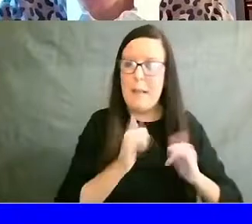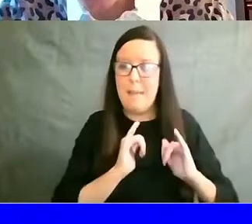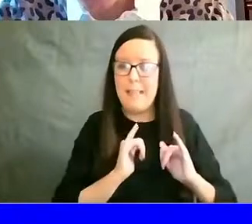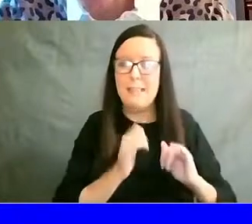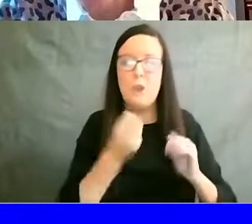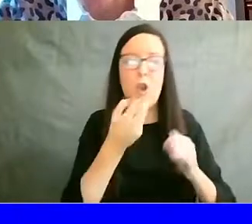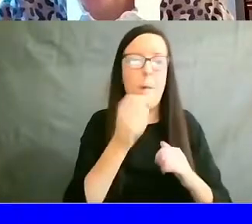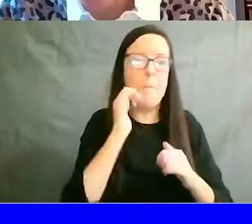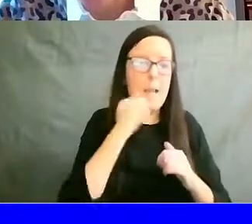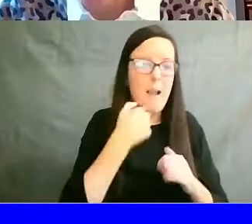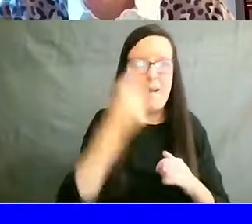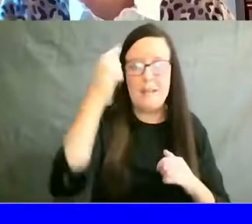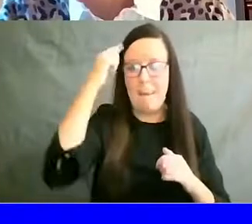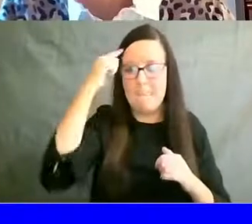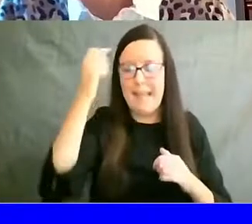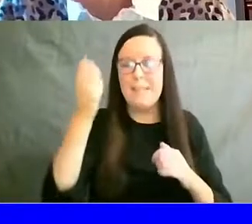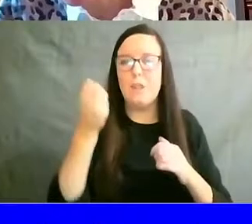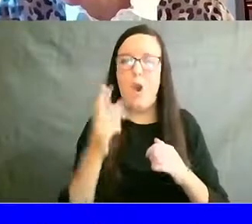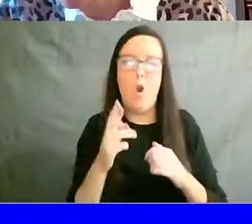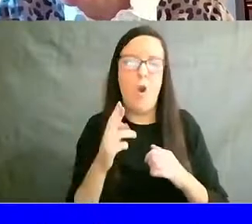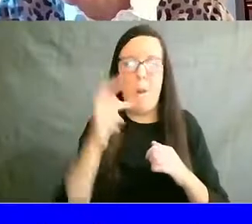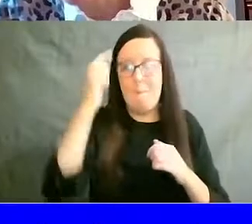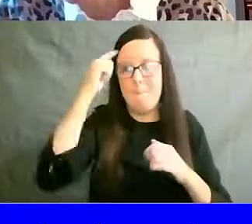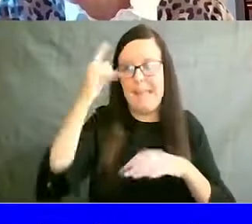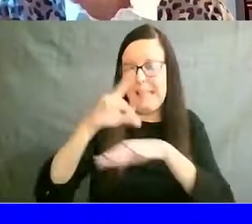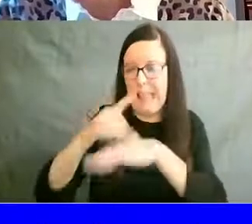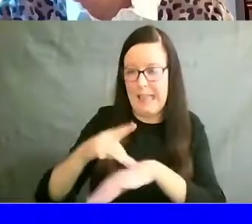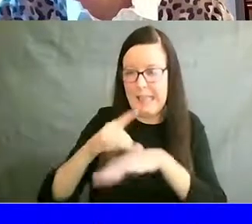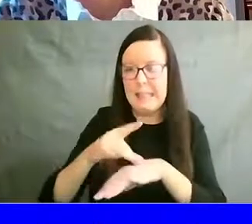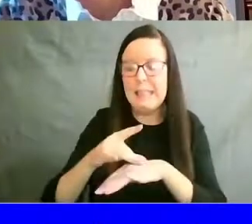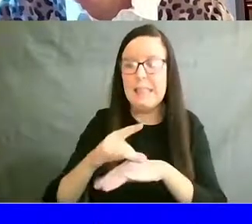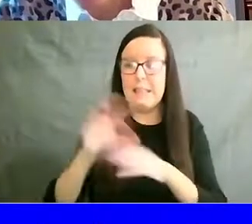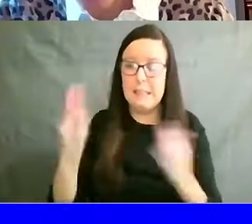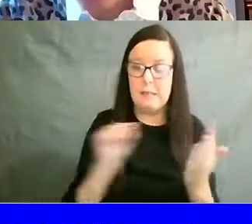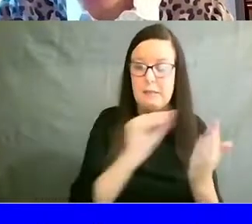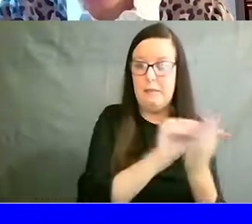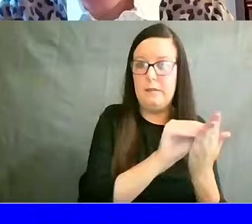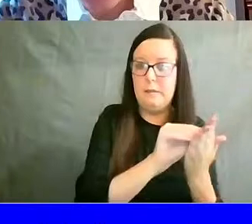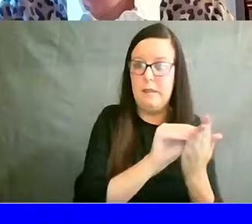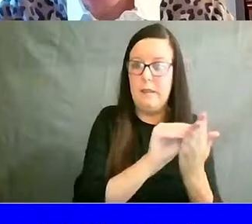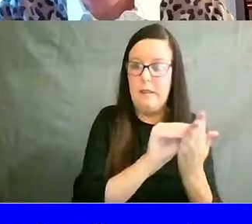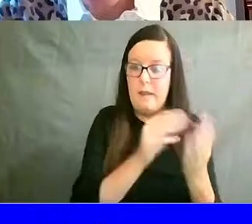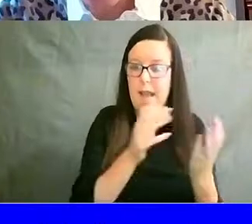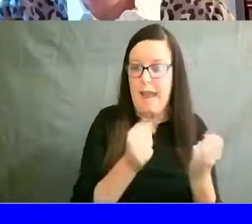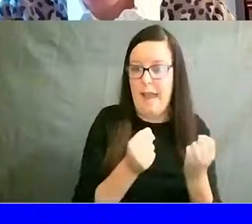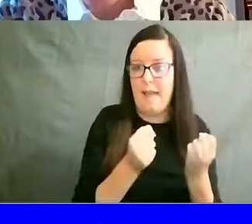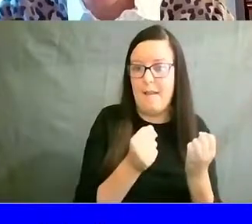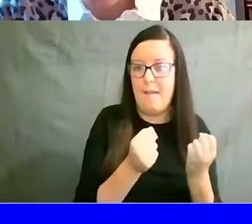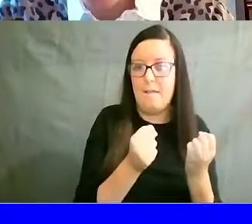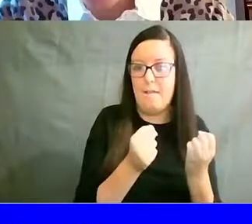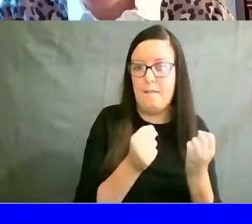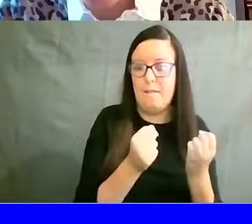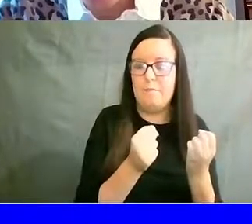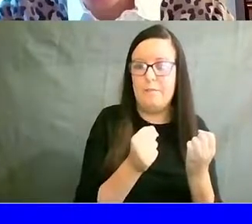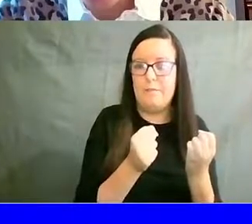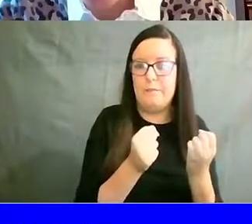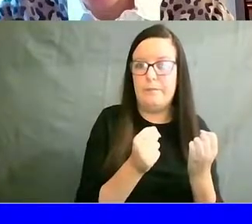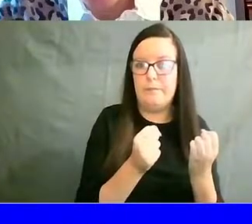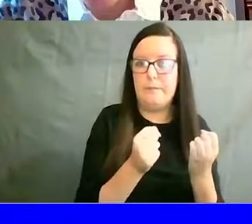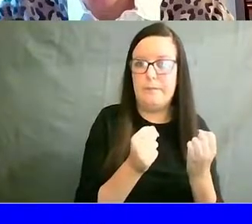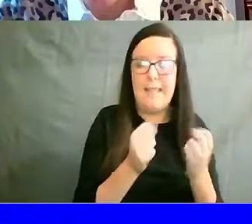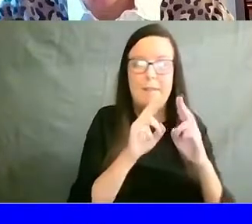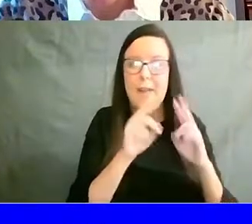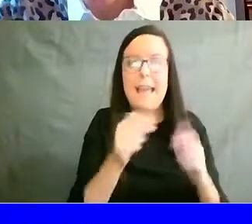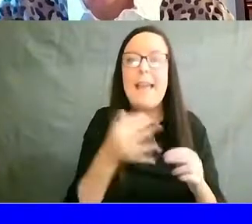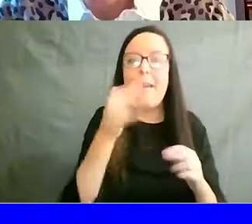or intellectual disability or mental illness. So it puts in that diagnostic presentation, if you like, if they're incapable of